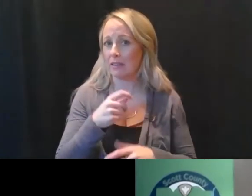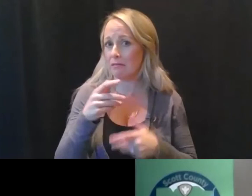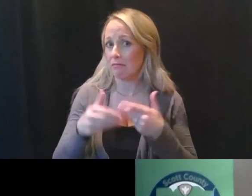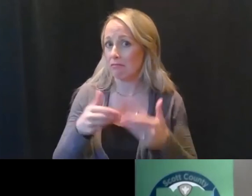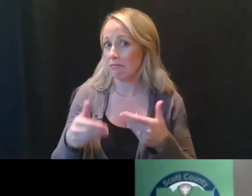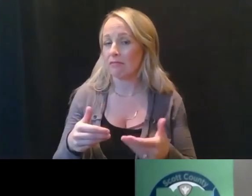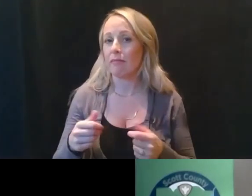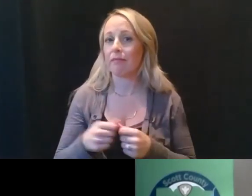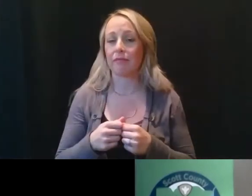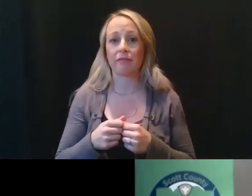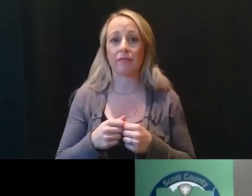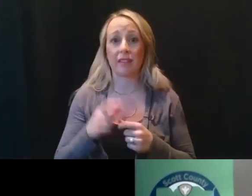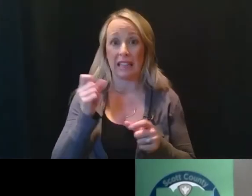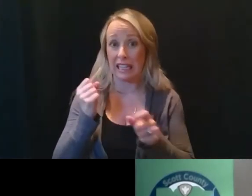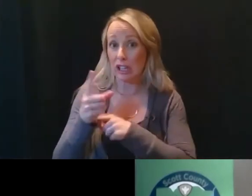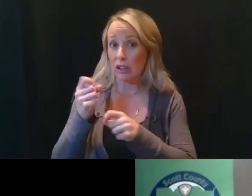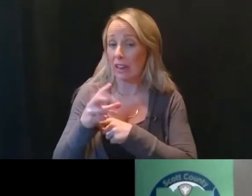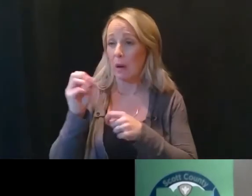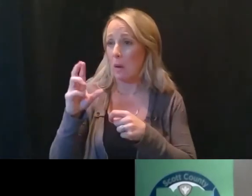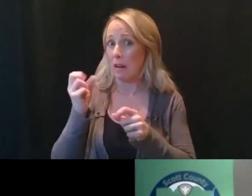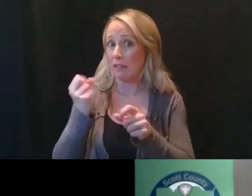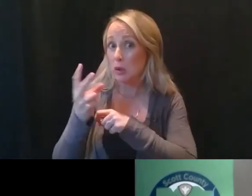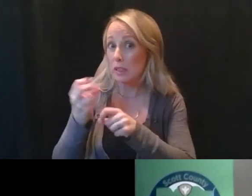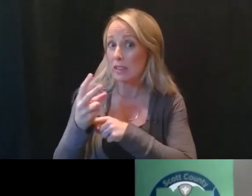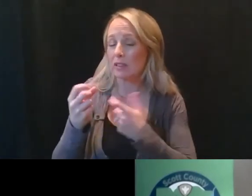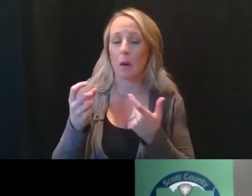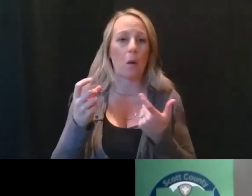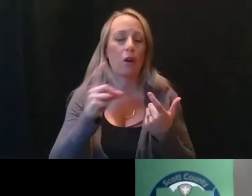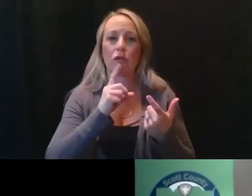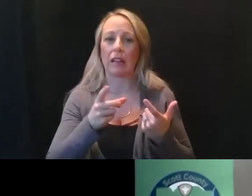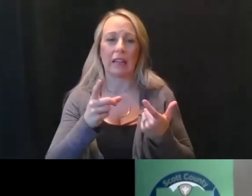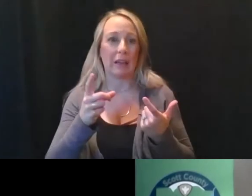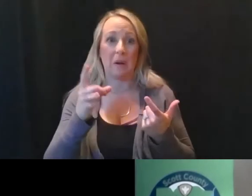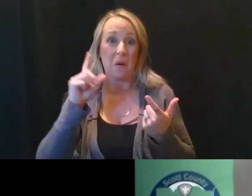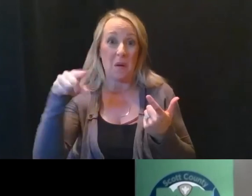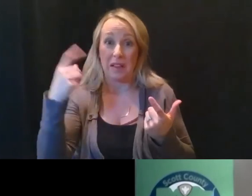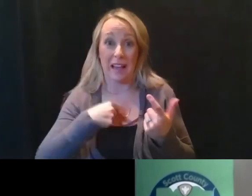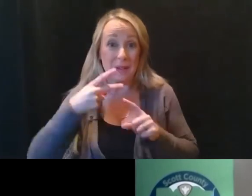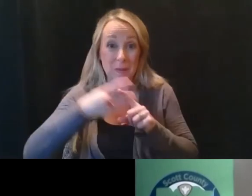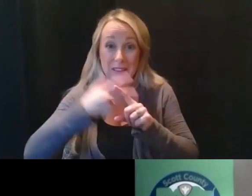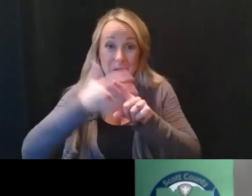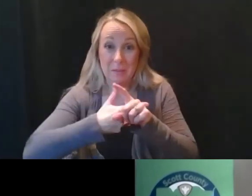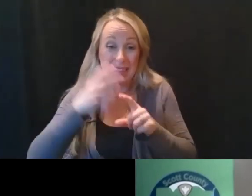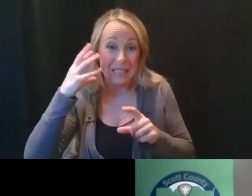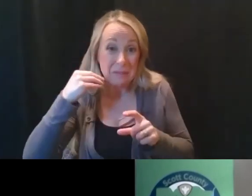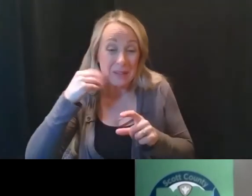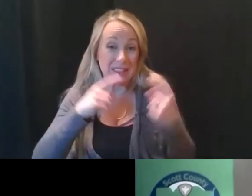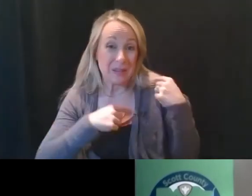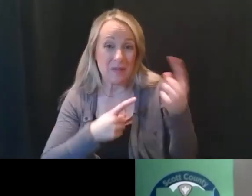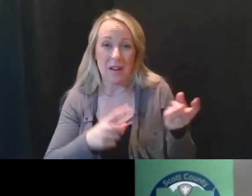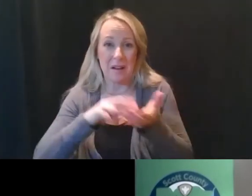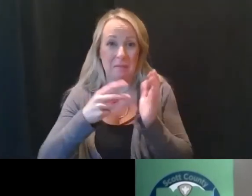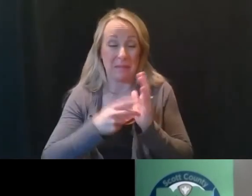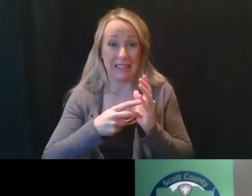Well, we've had no long-term studies at this point. We've only had 2 or 3 months of experience with it. Given